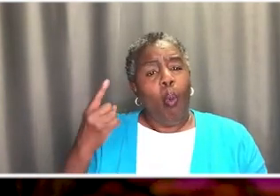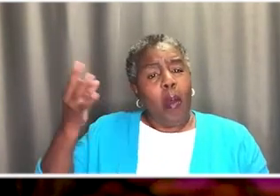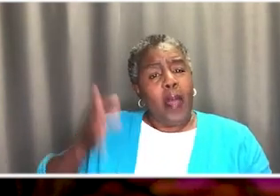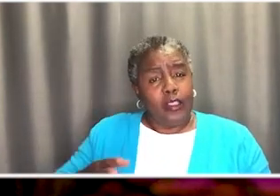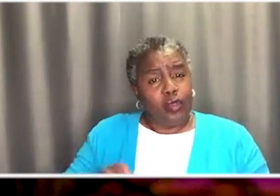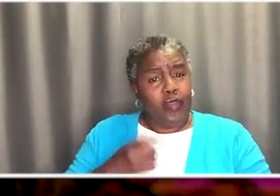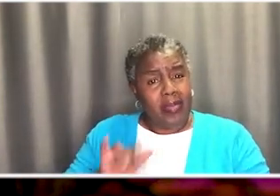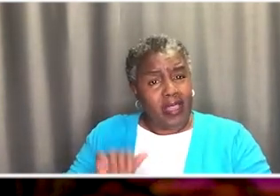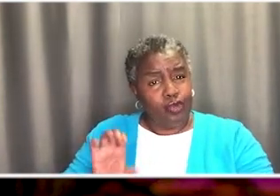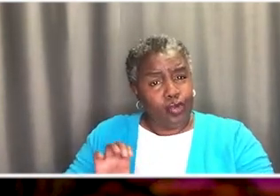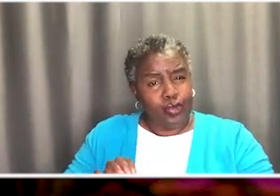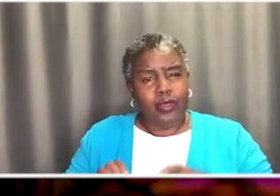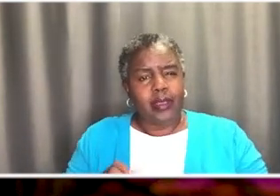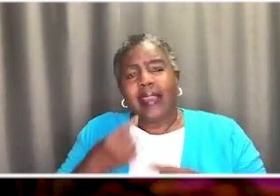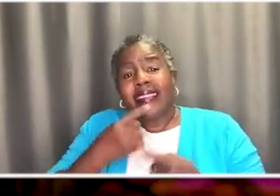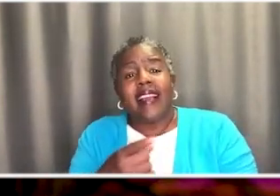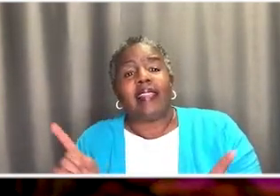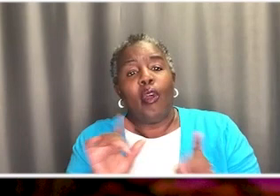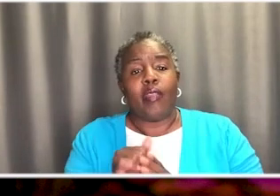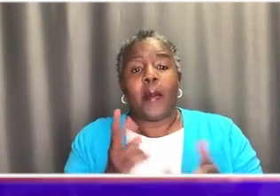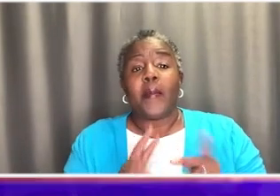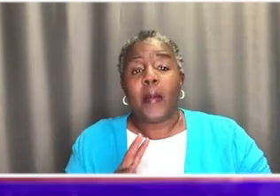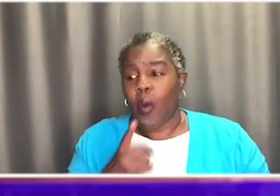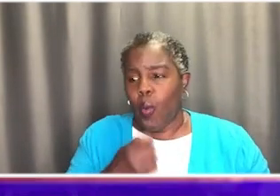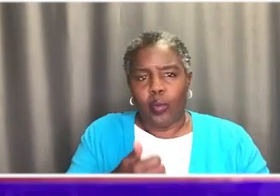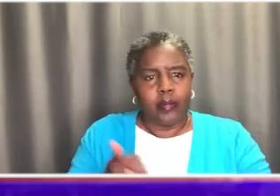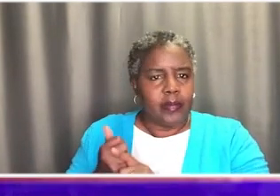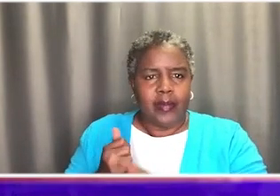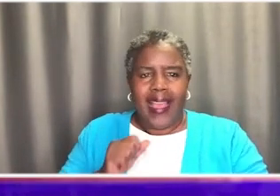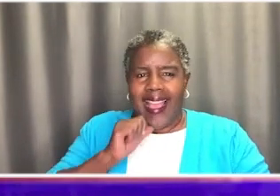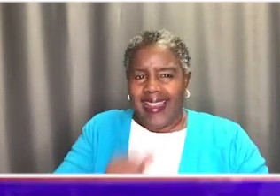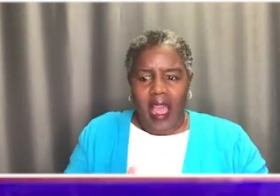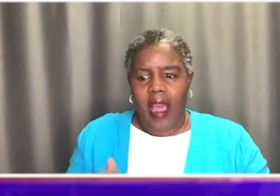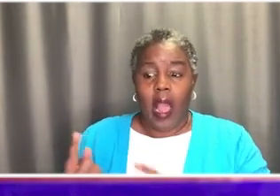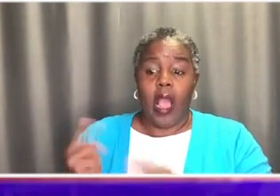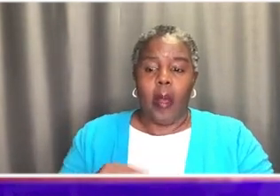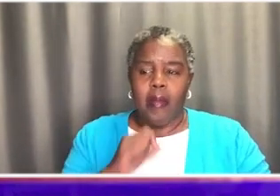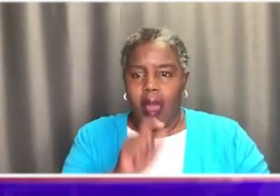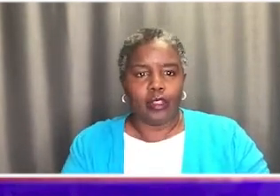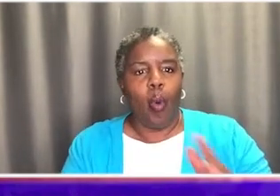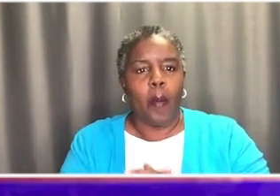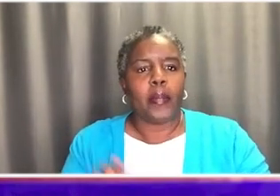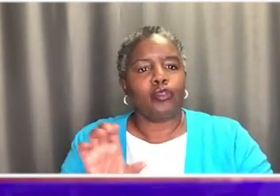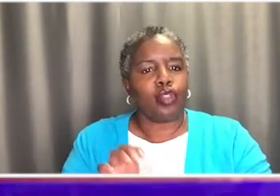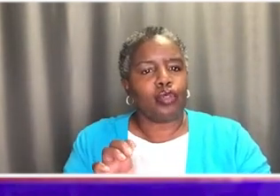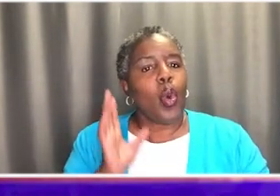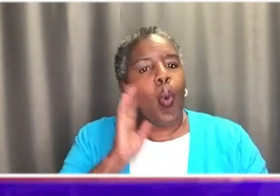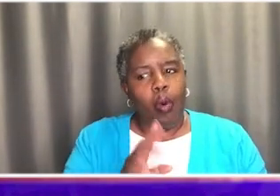pastors declared that people who were not at the physical church were going to